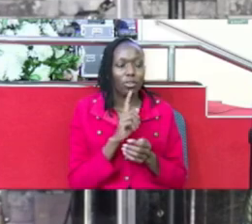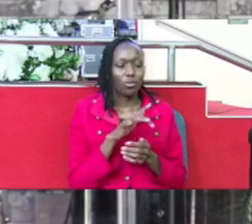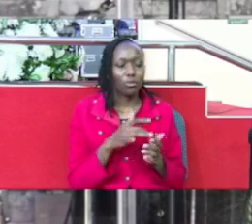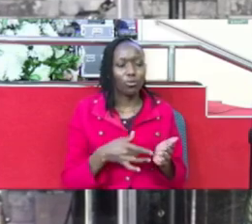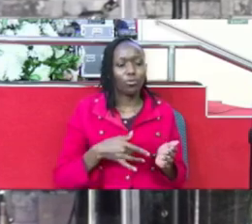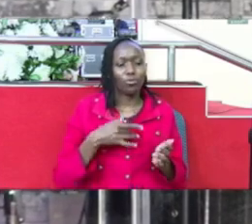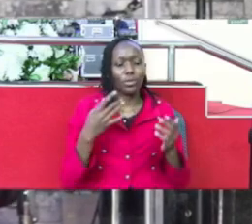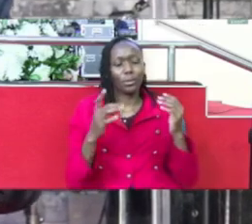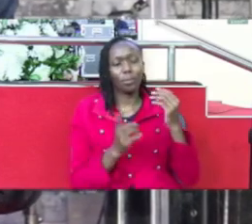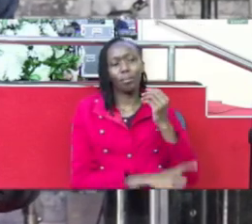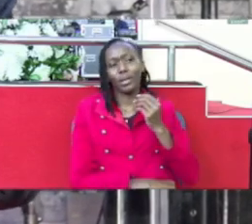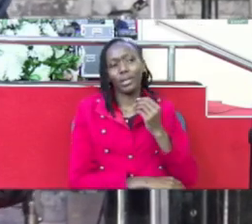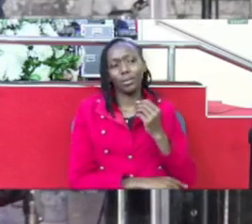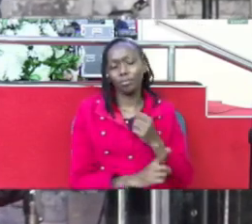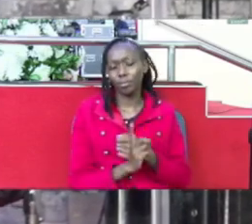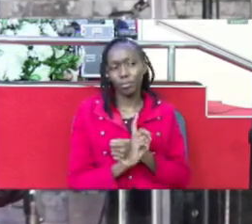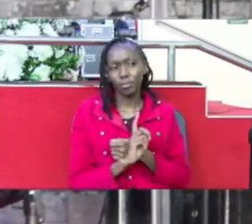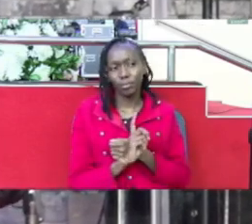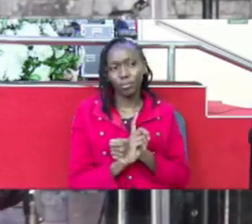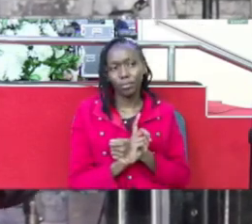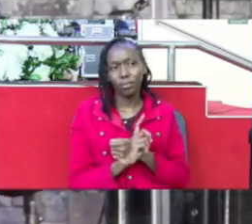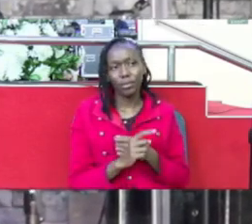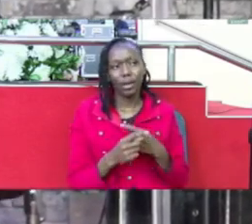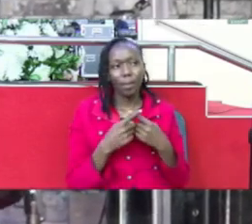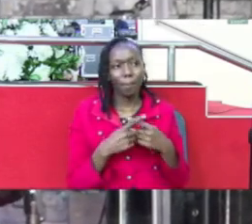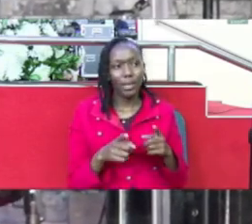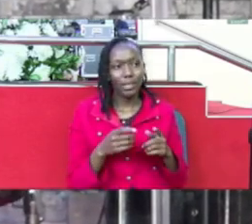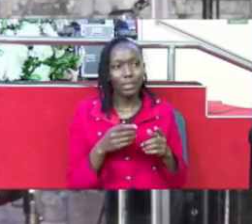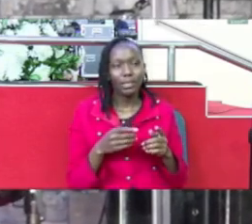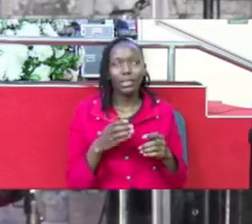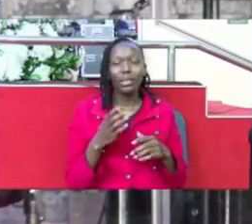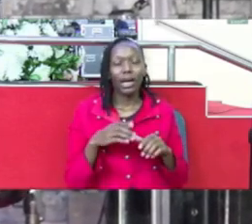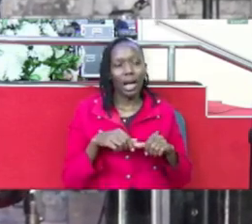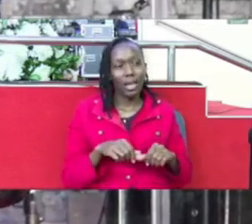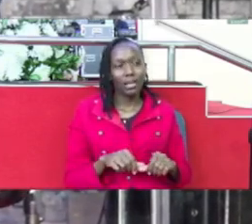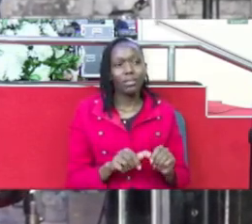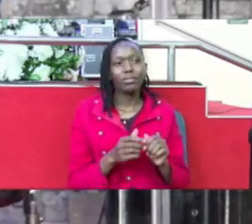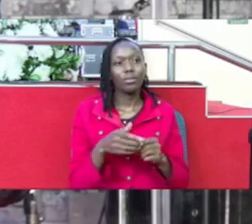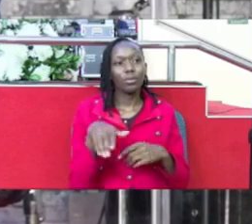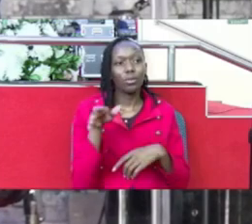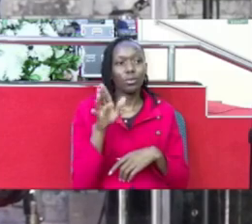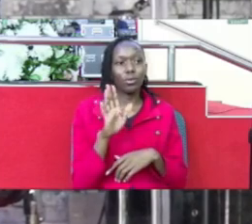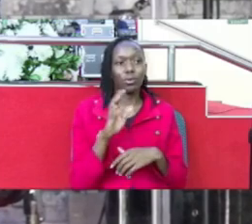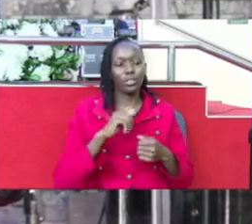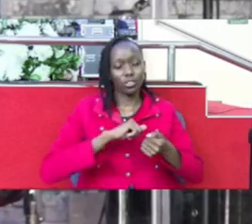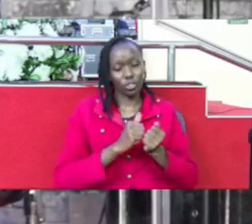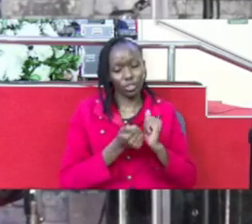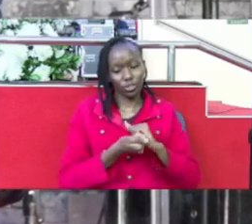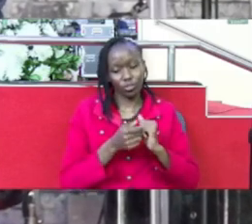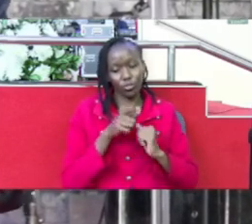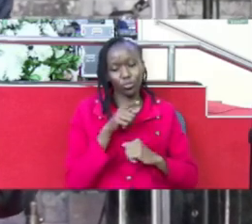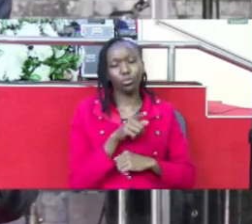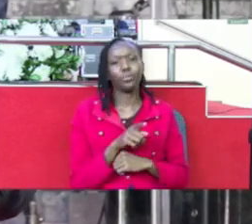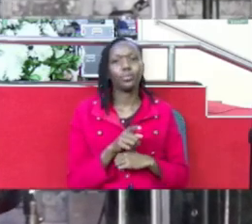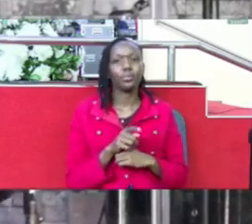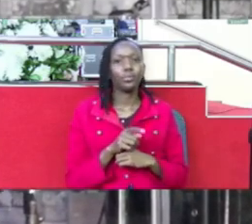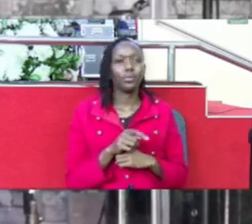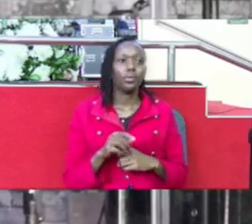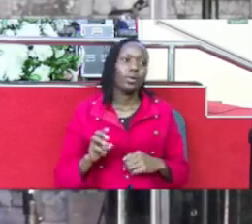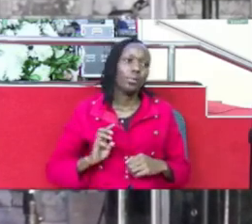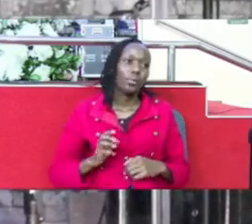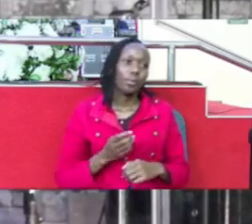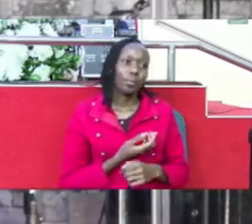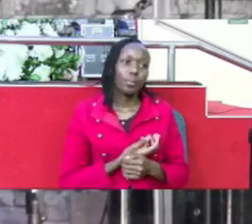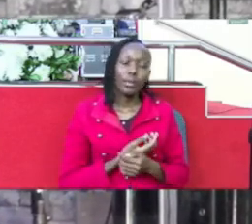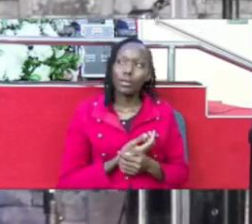sio kutufanya tuhisi vibaya, but to allow God to change us. Lakini kumwambia Mungu atubadilishe. We need to be honest with God so